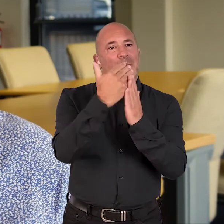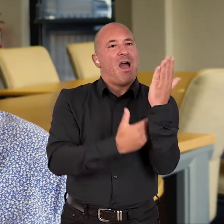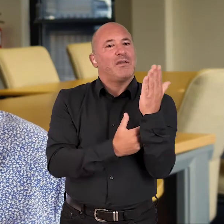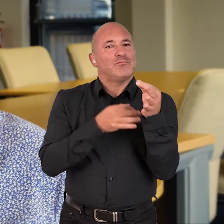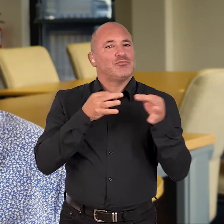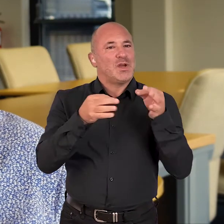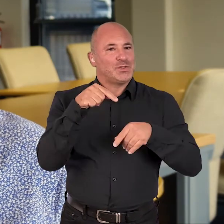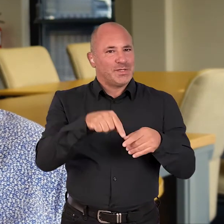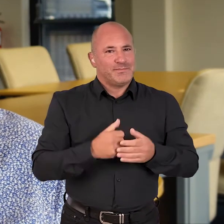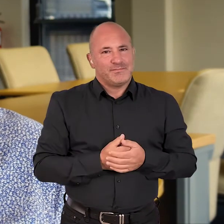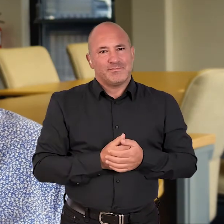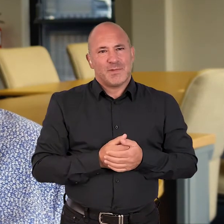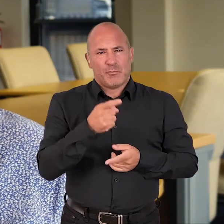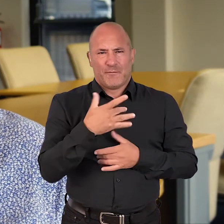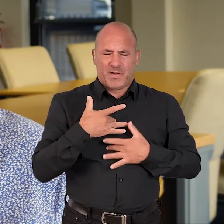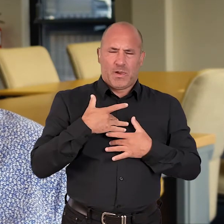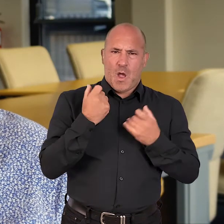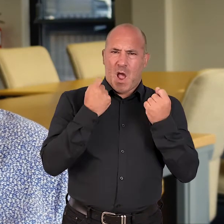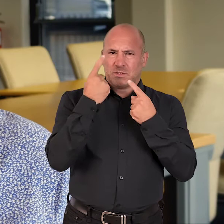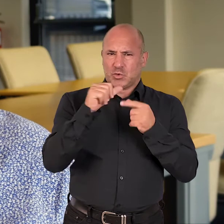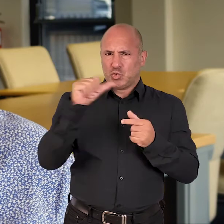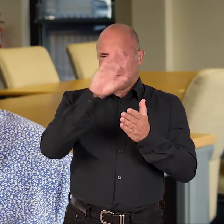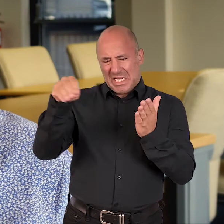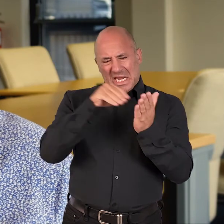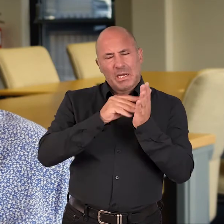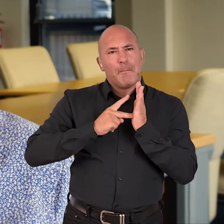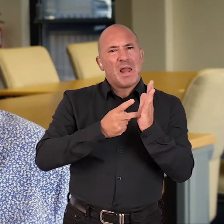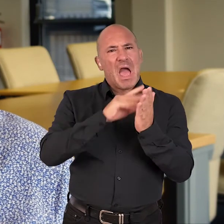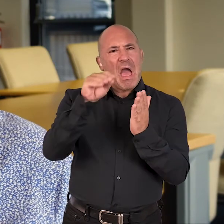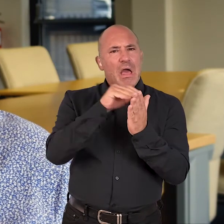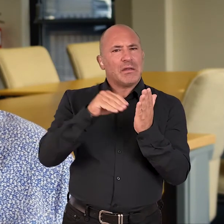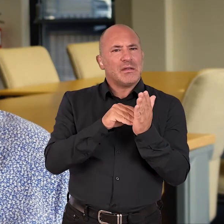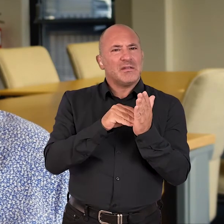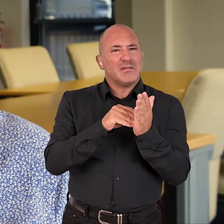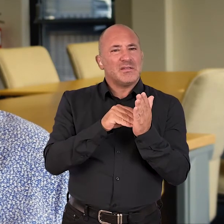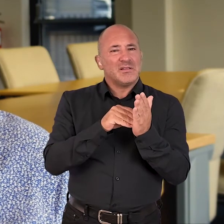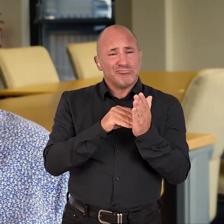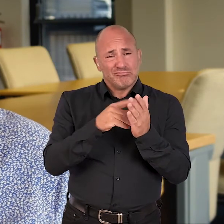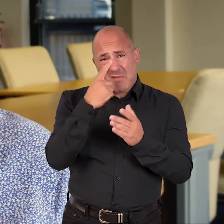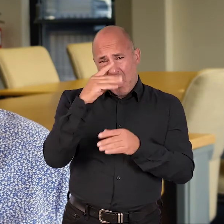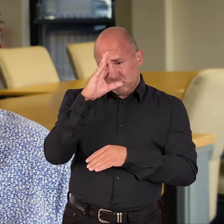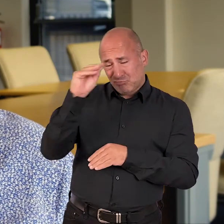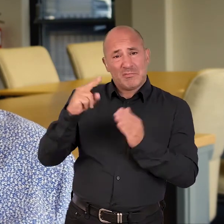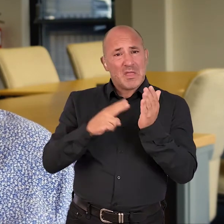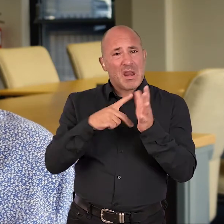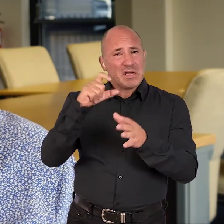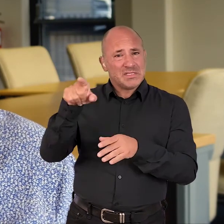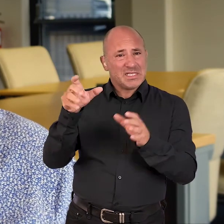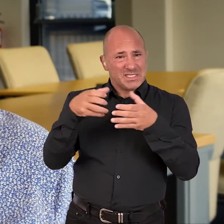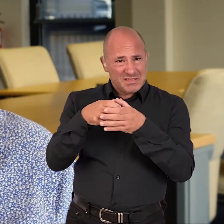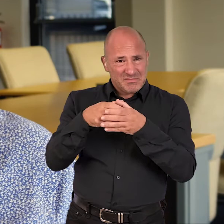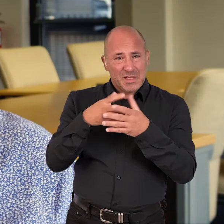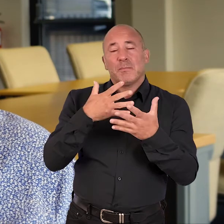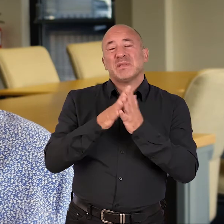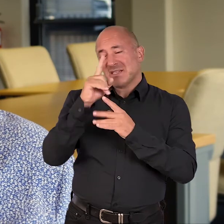working together. If you have any ideas of things that you think should be included in the plan, you'll have the opportunity